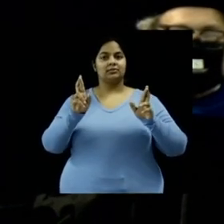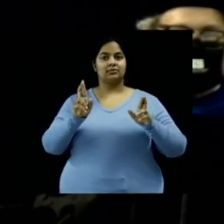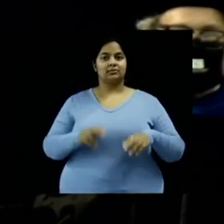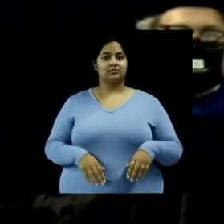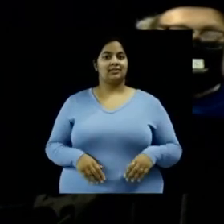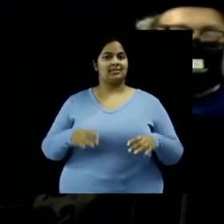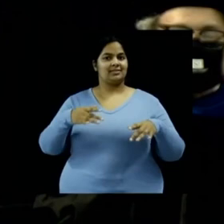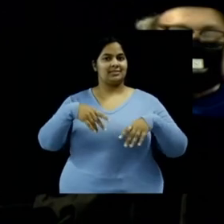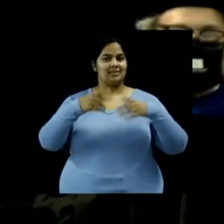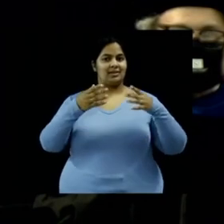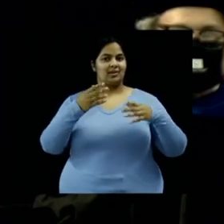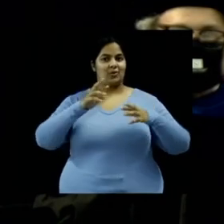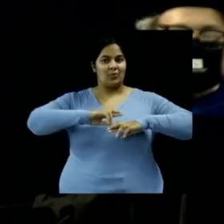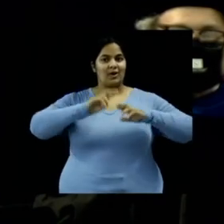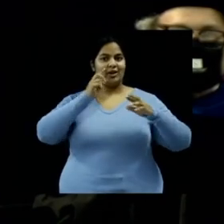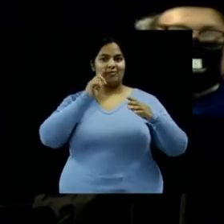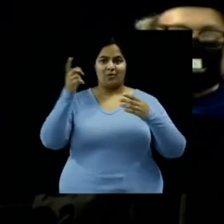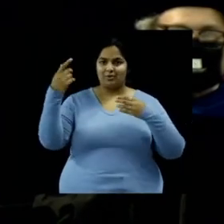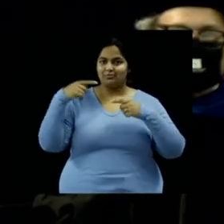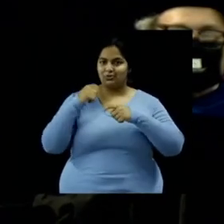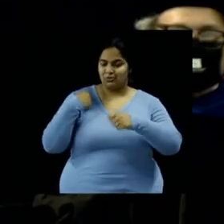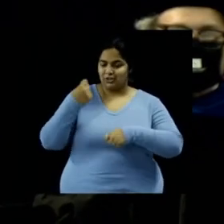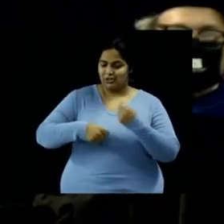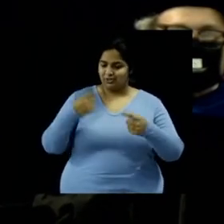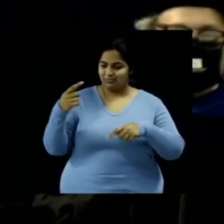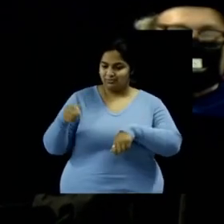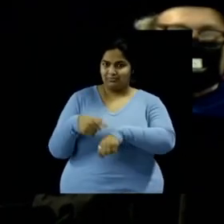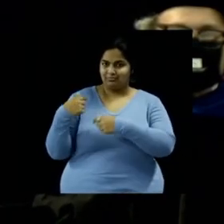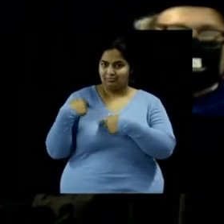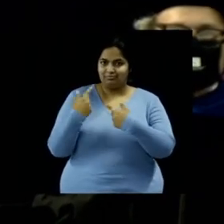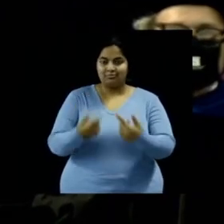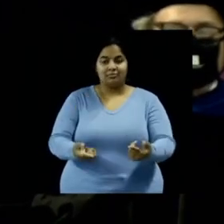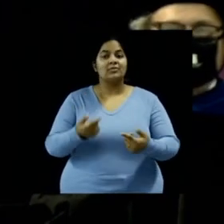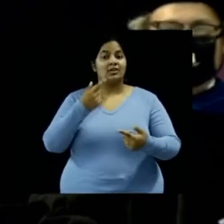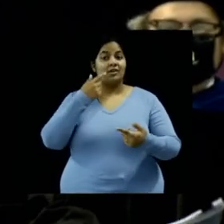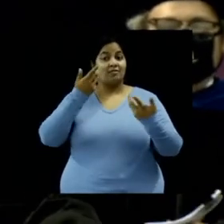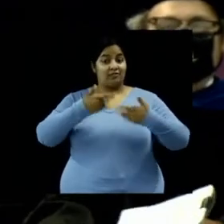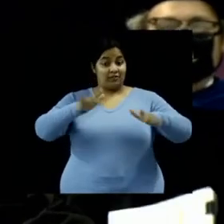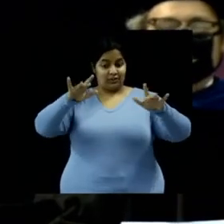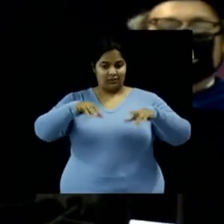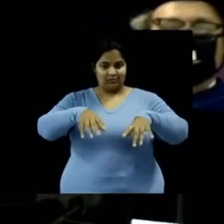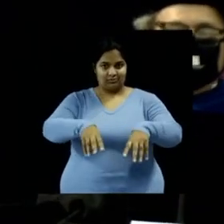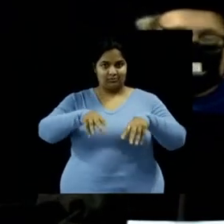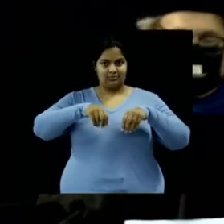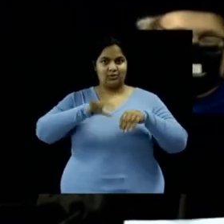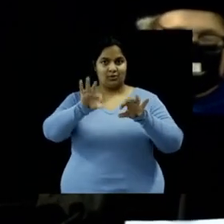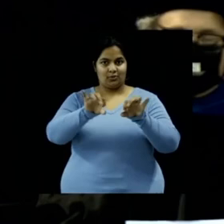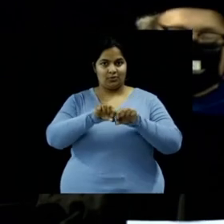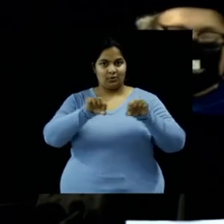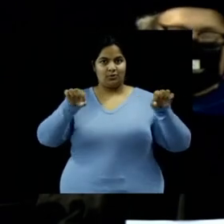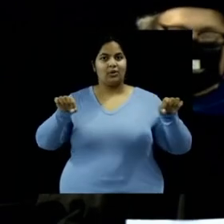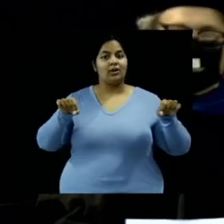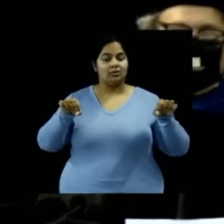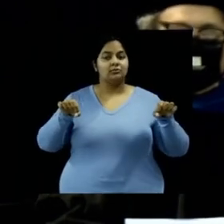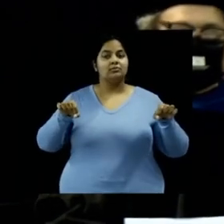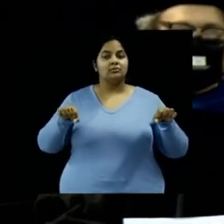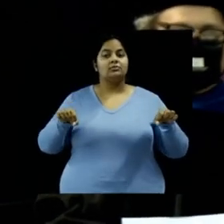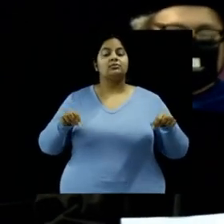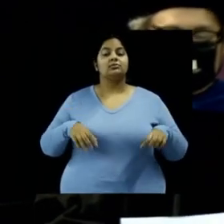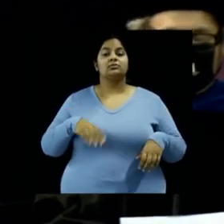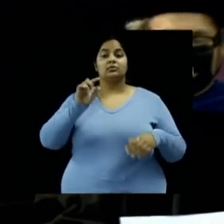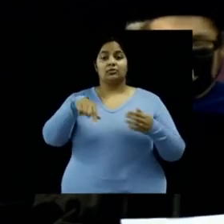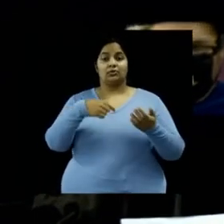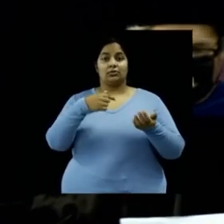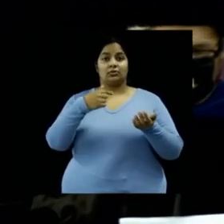one of our long-standing traditions. That is that after receiving your first post-secondary degree, the